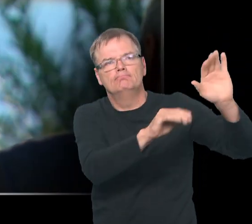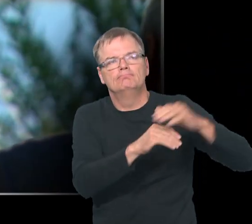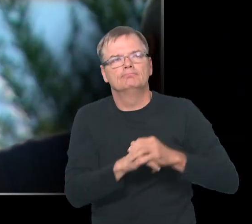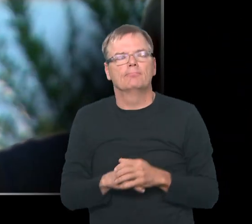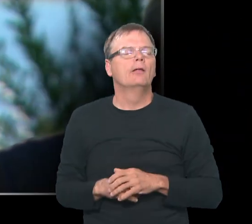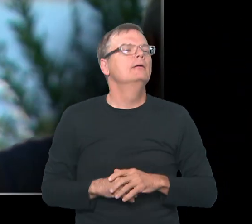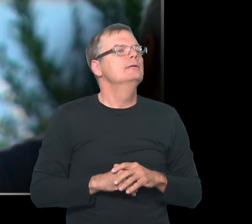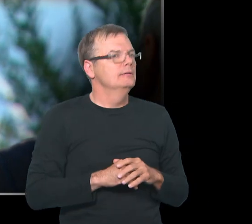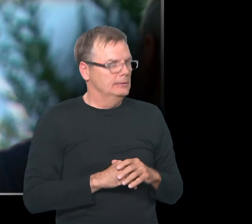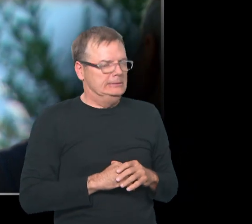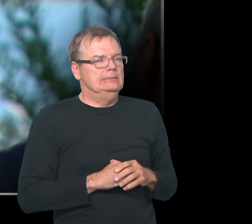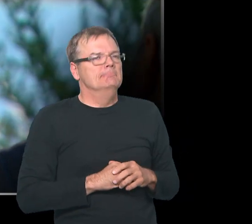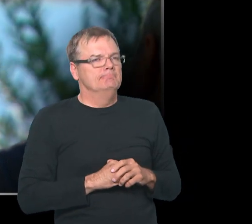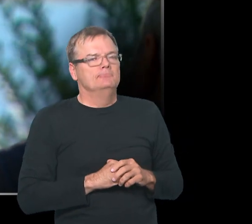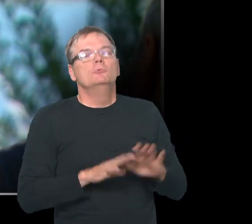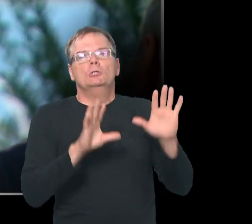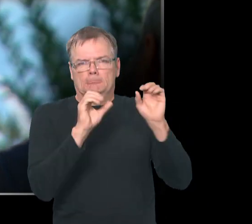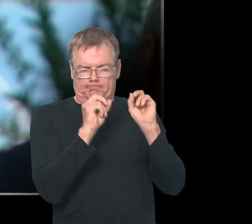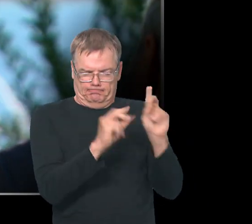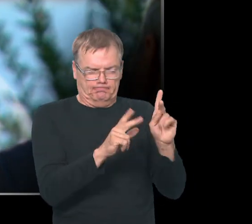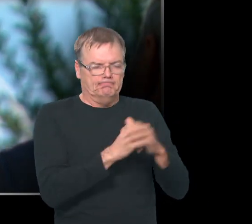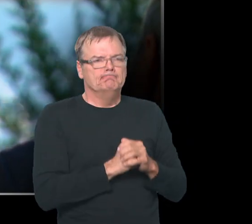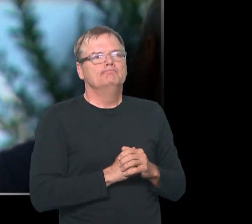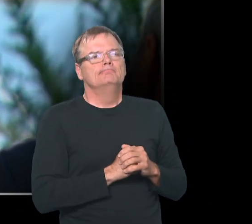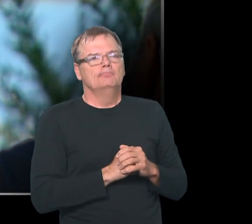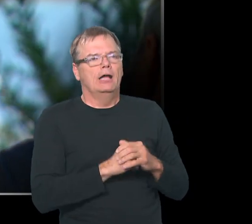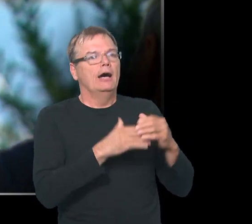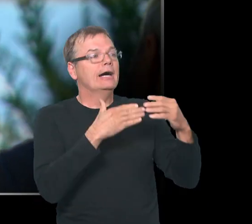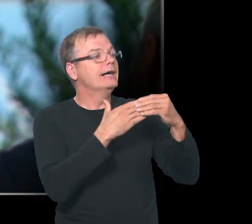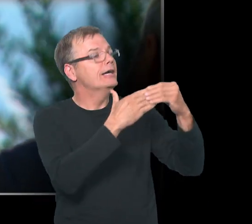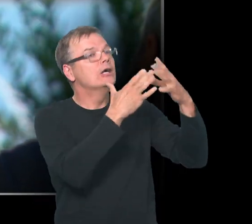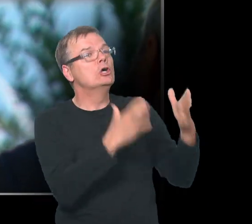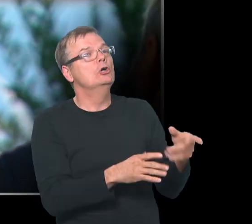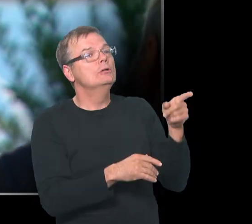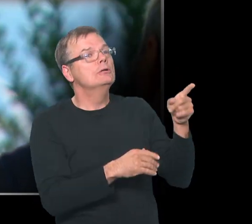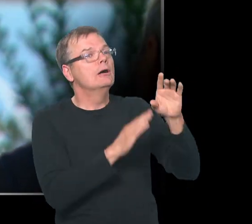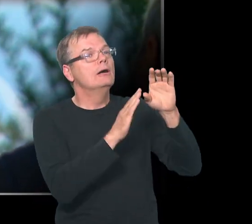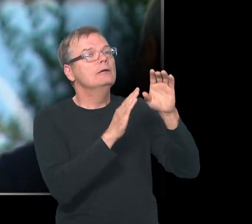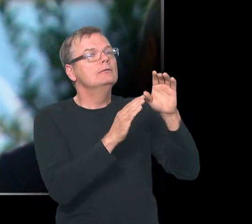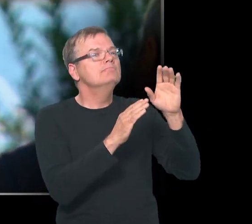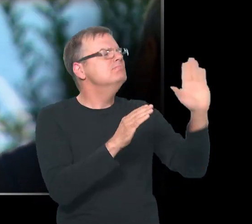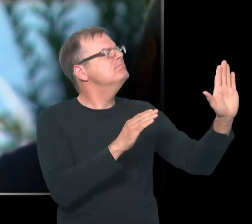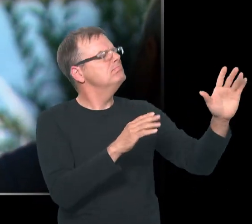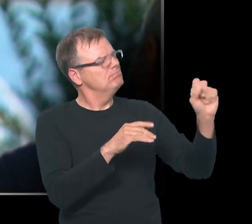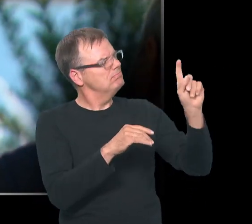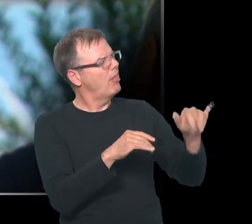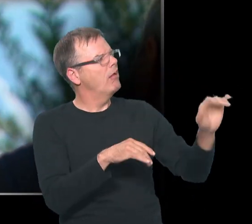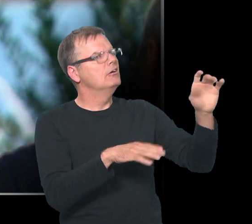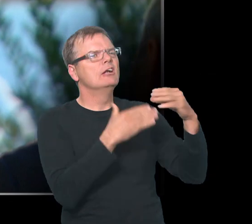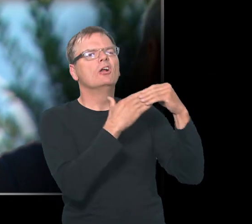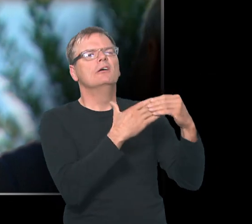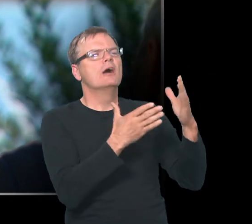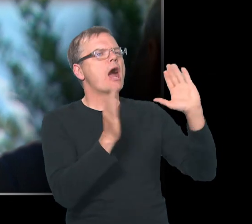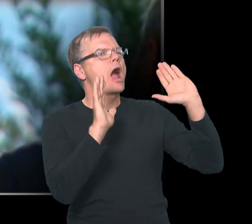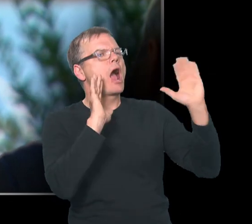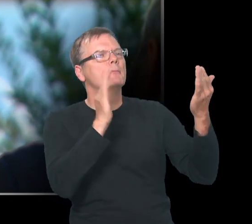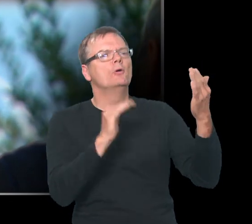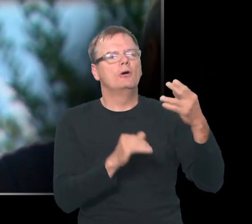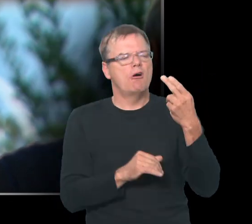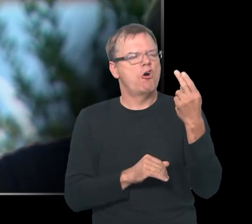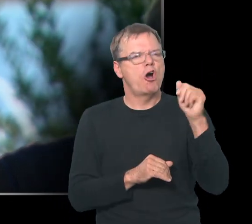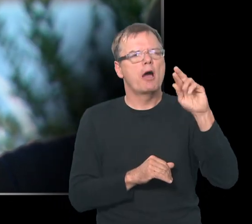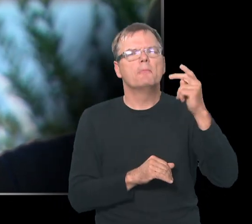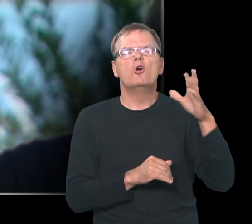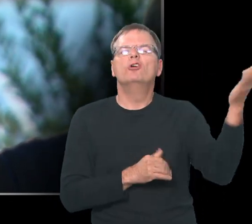the difference in the terms of the leadership style of Tom Mulcair and